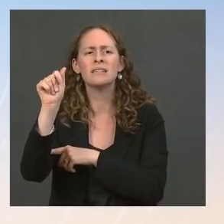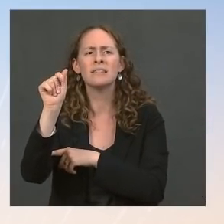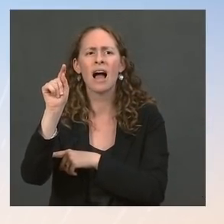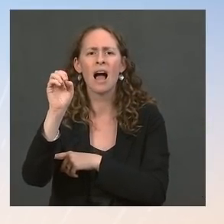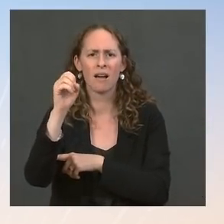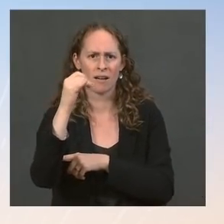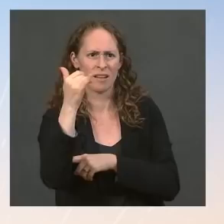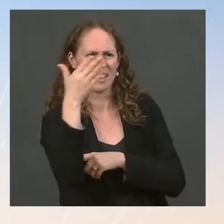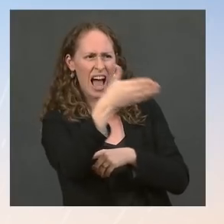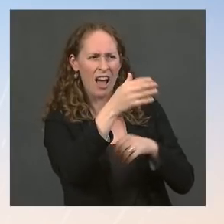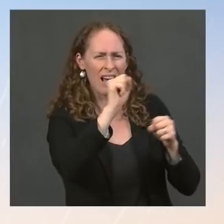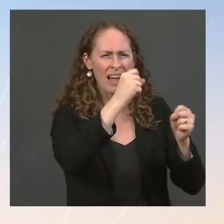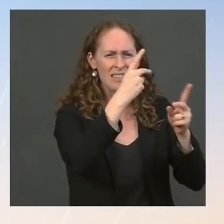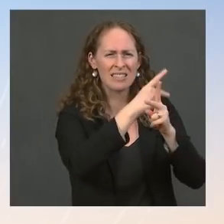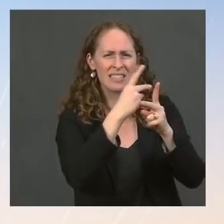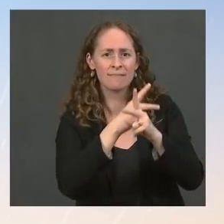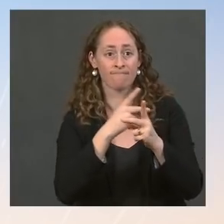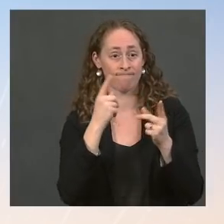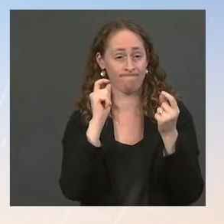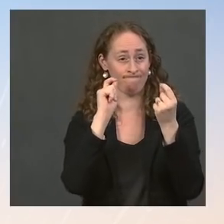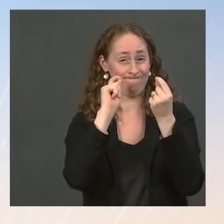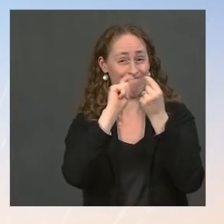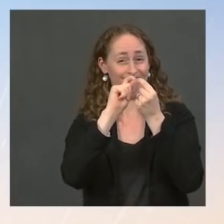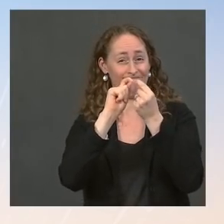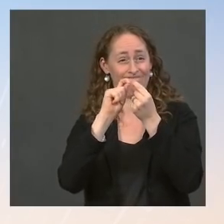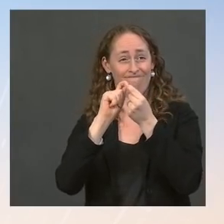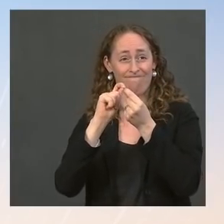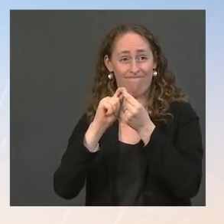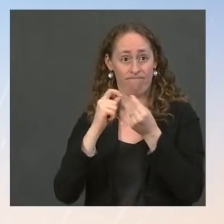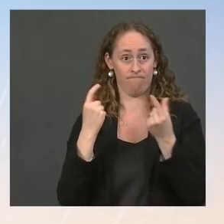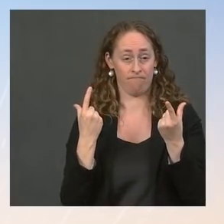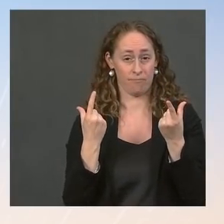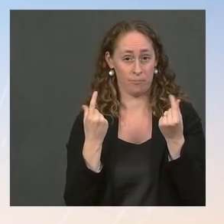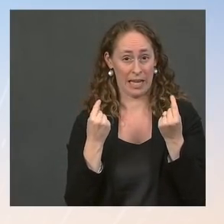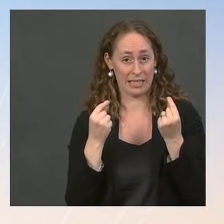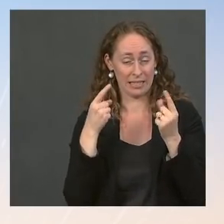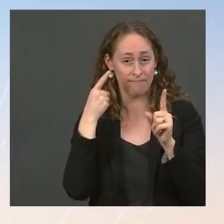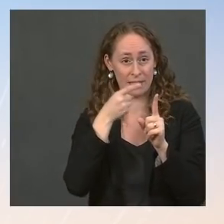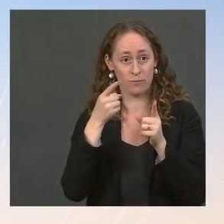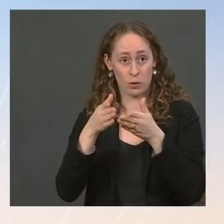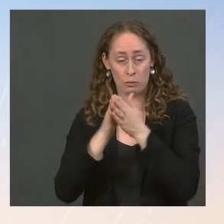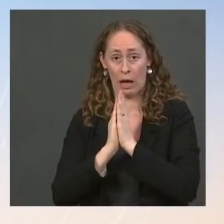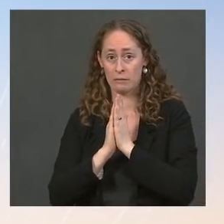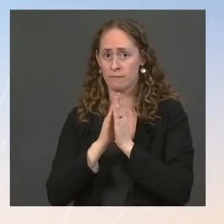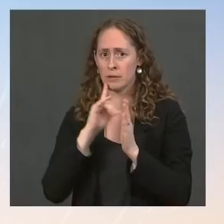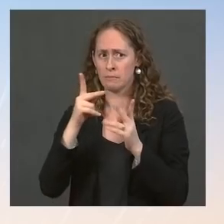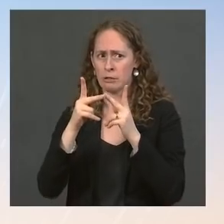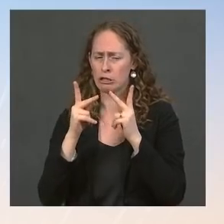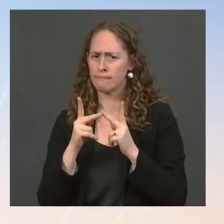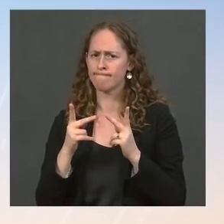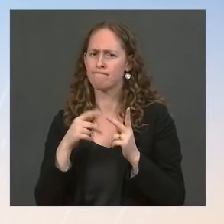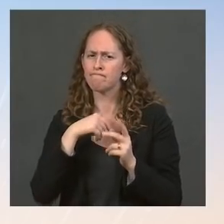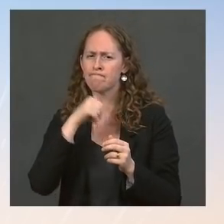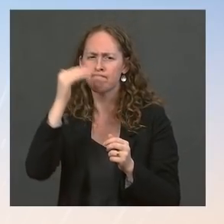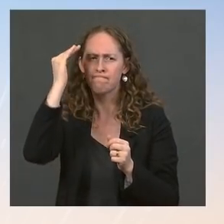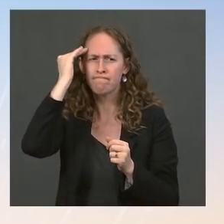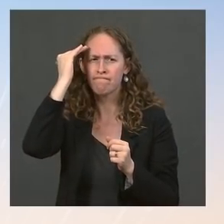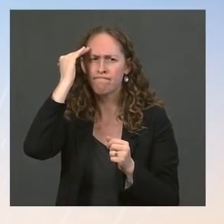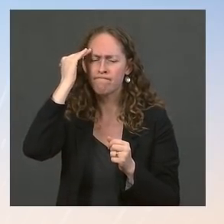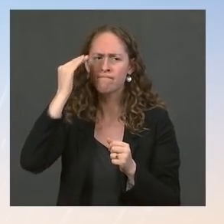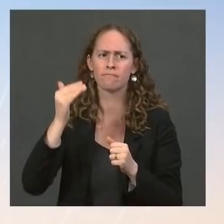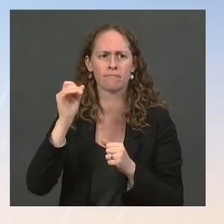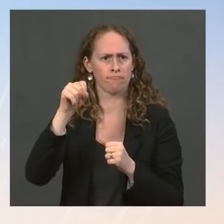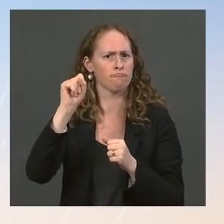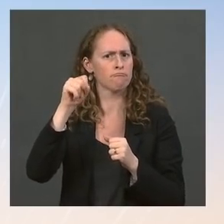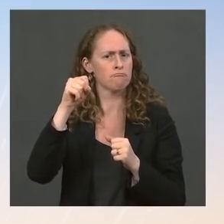don't know the specifics more of this particular request, but we agree there's more work to be done. We have staff who are committed to doing exactly that. On